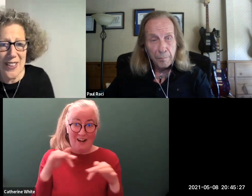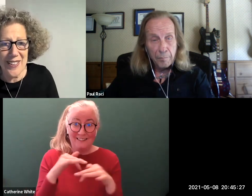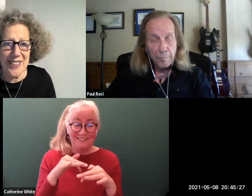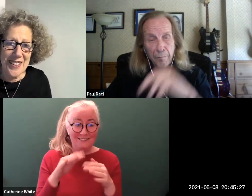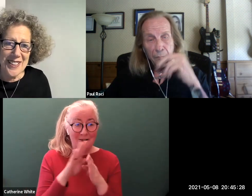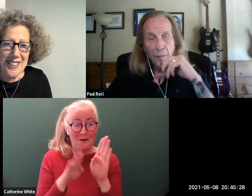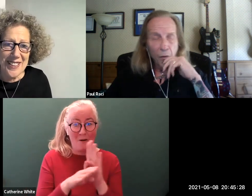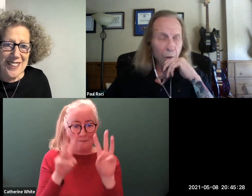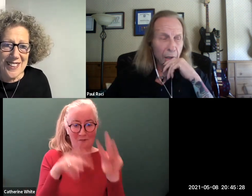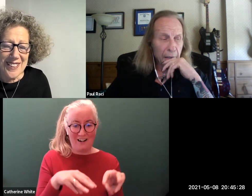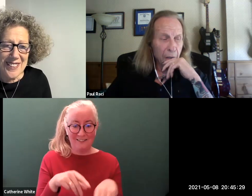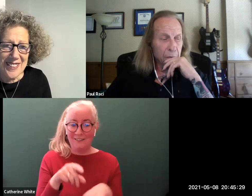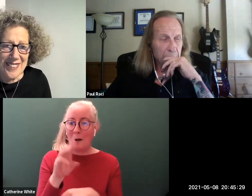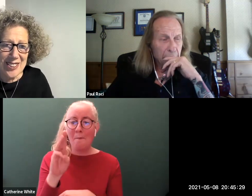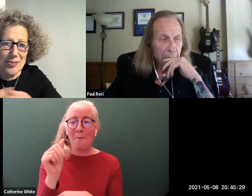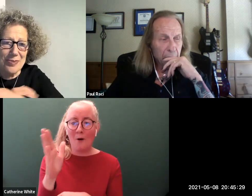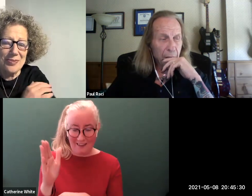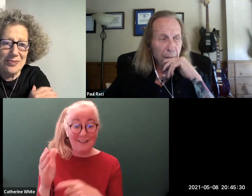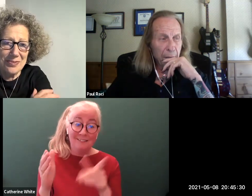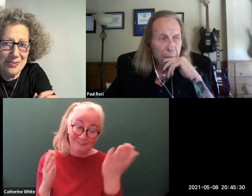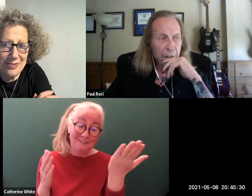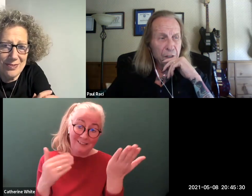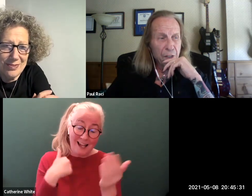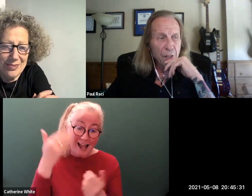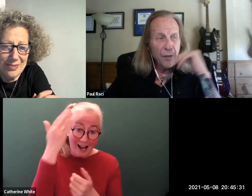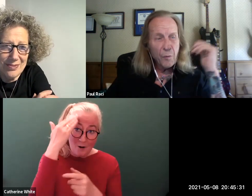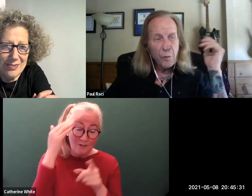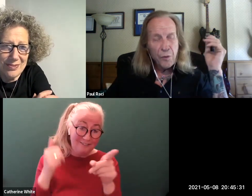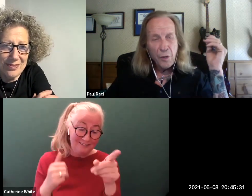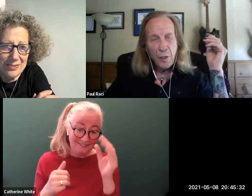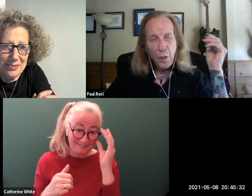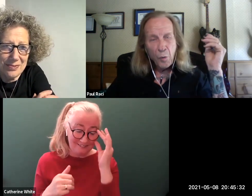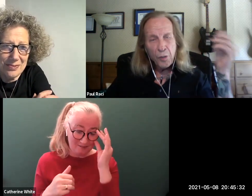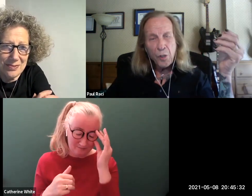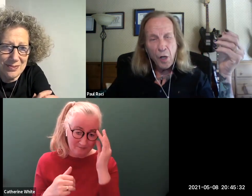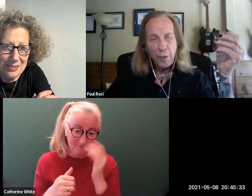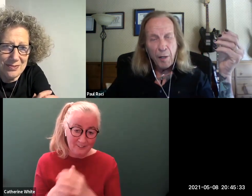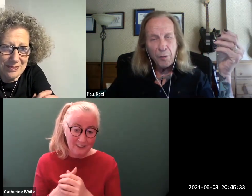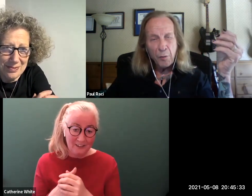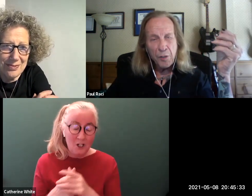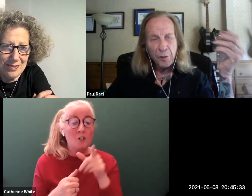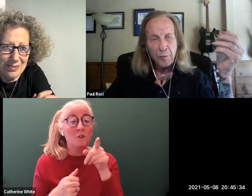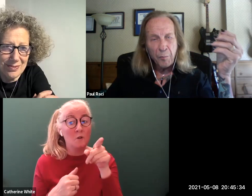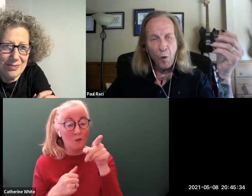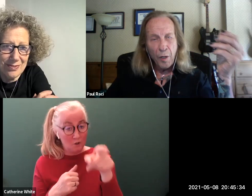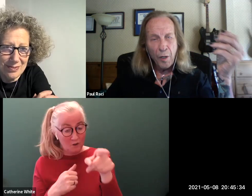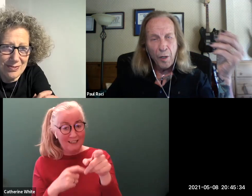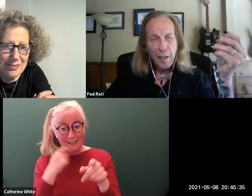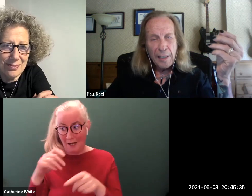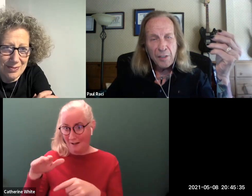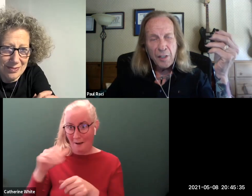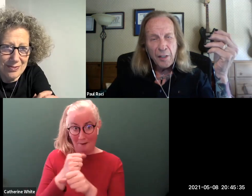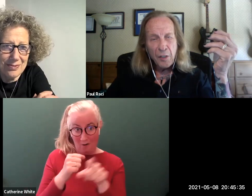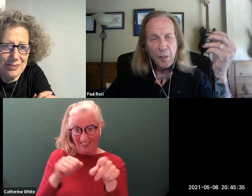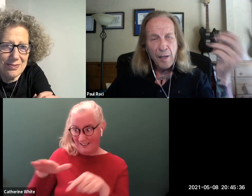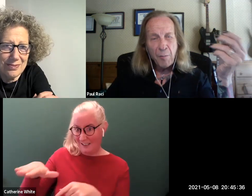problem. Oh well, I know. I know. What I mean, but it's just what you're talking about with this little boy